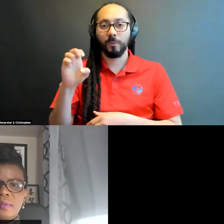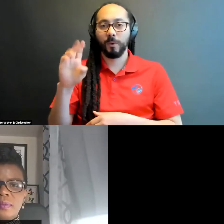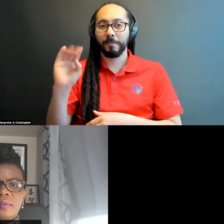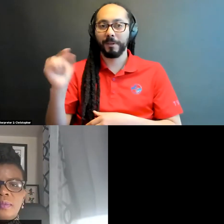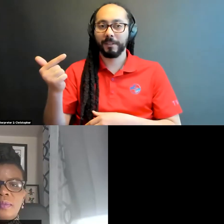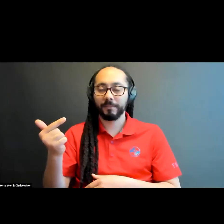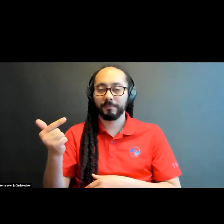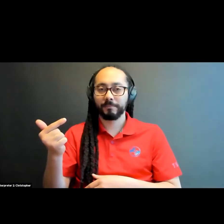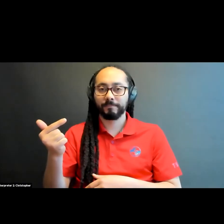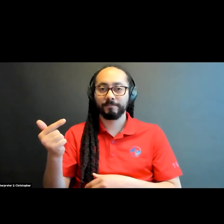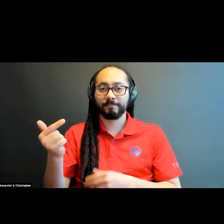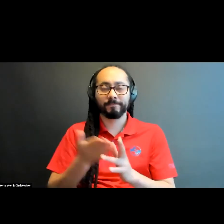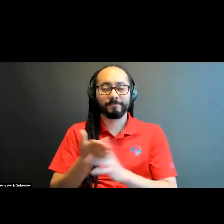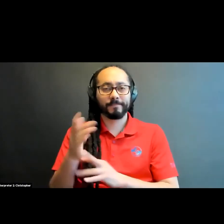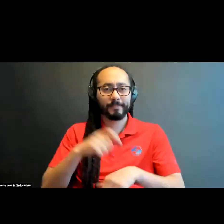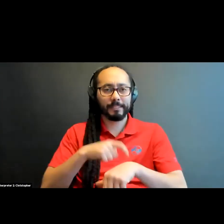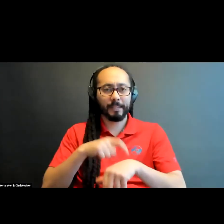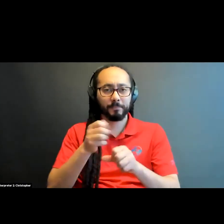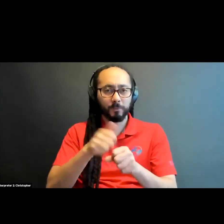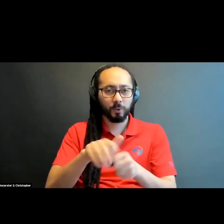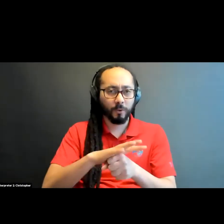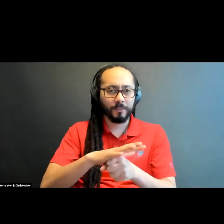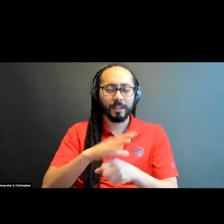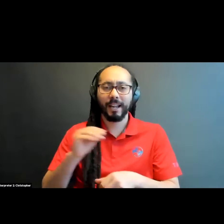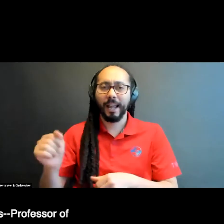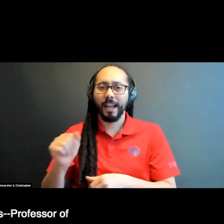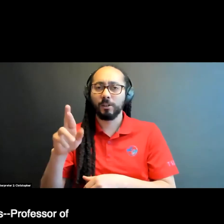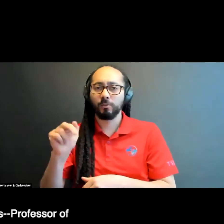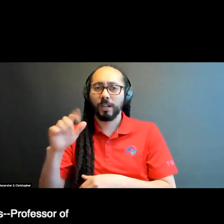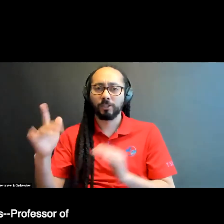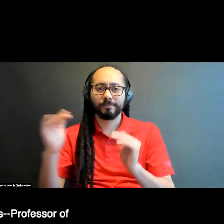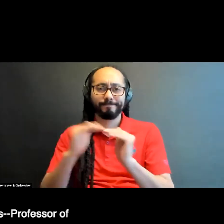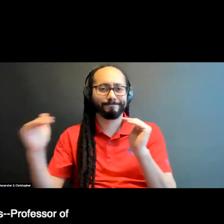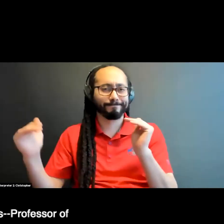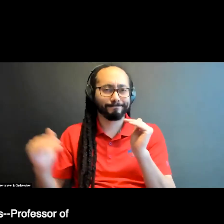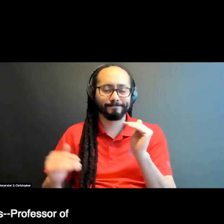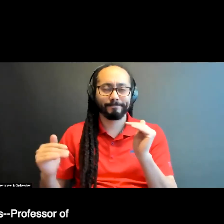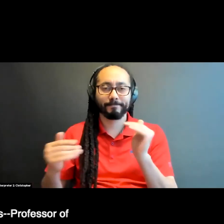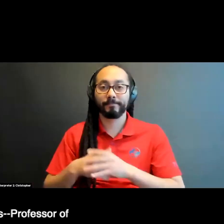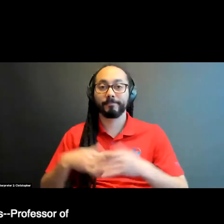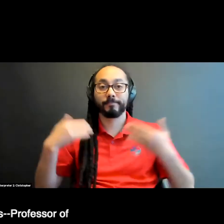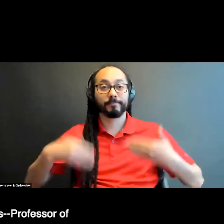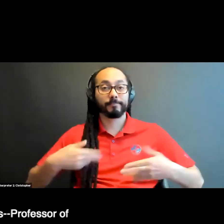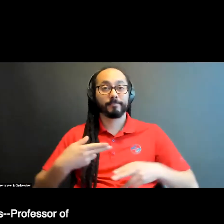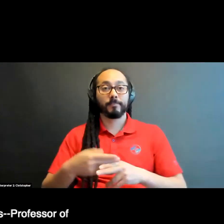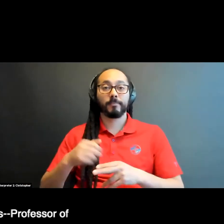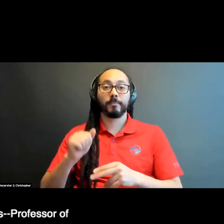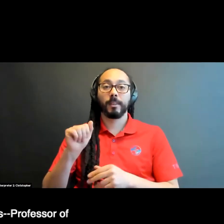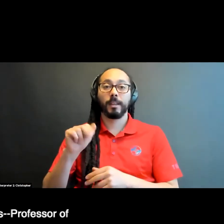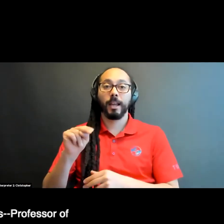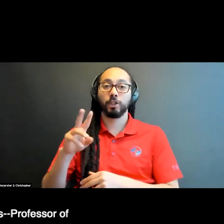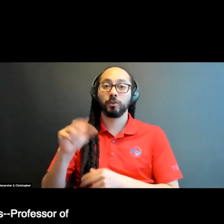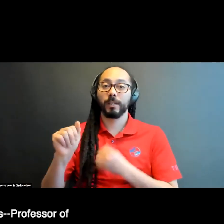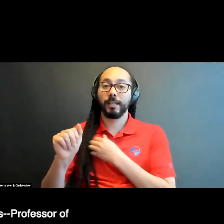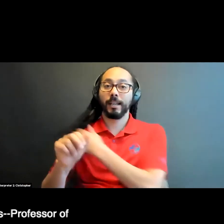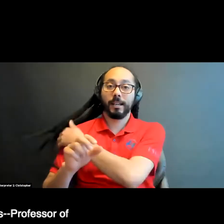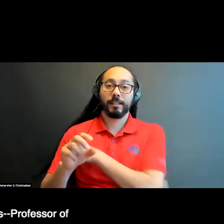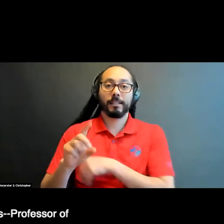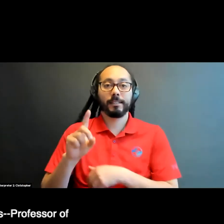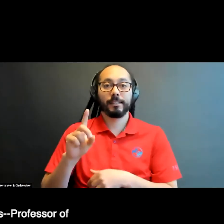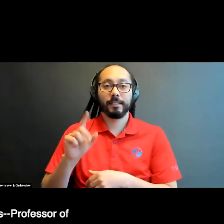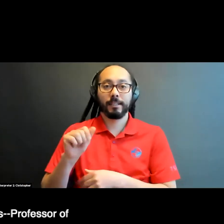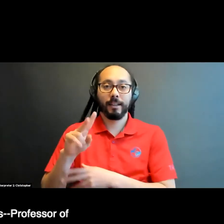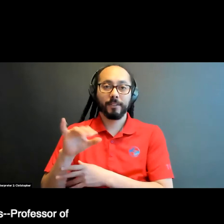and racial injustice. I am Andrea Davis, Professor of Black Cultures of